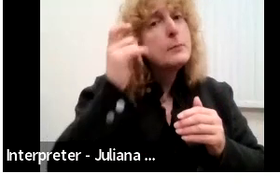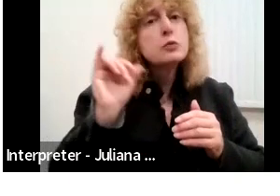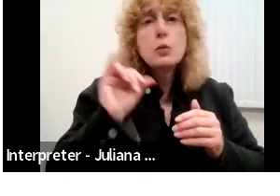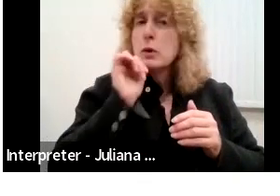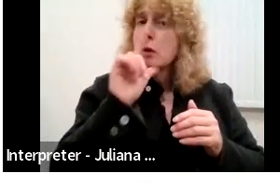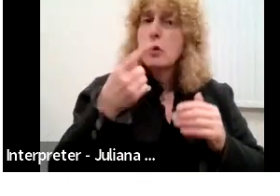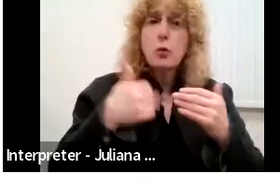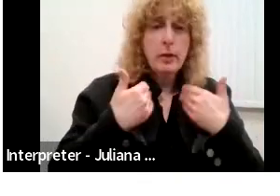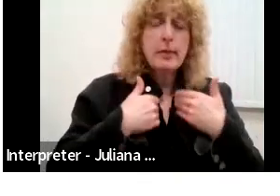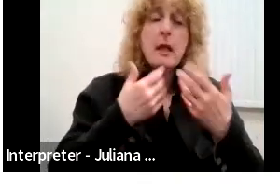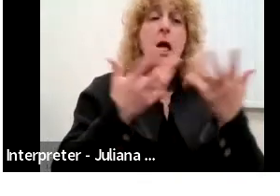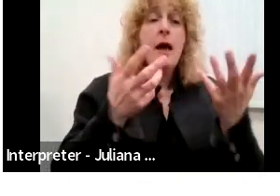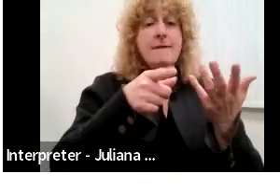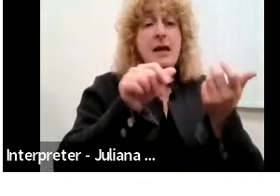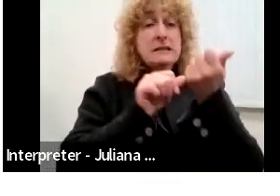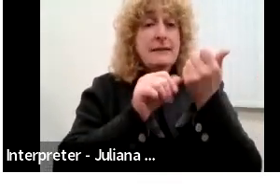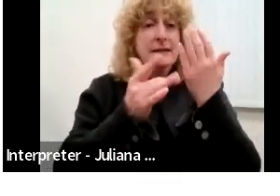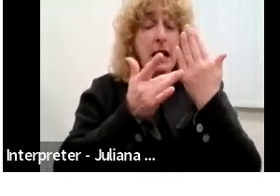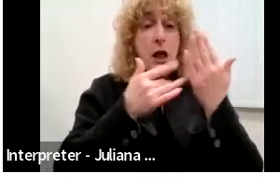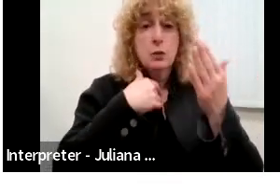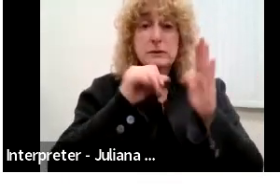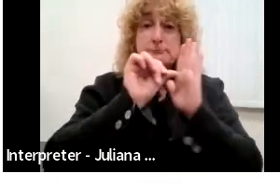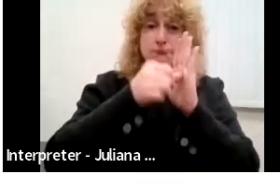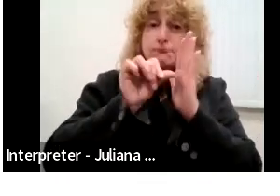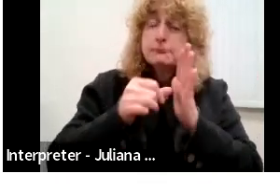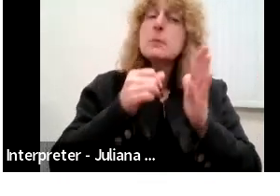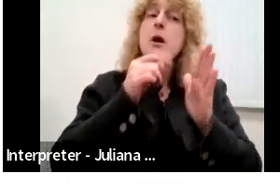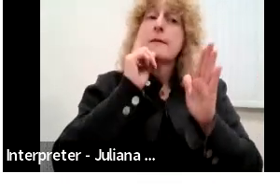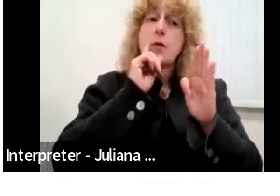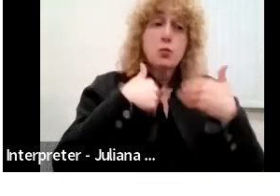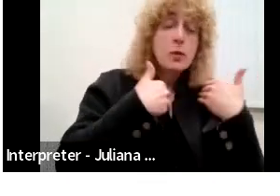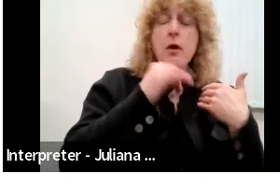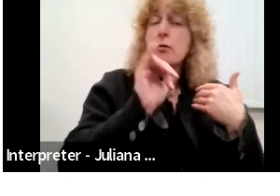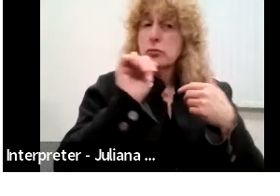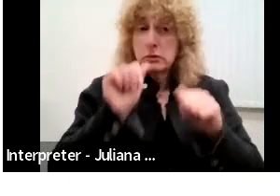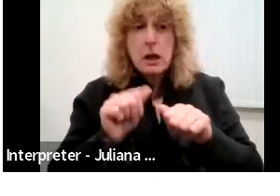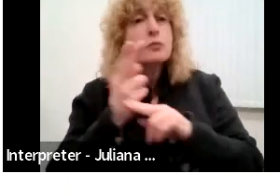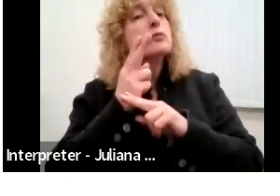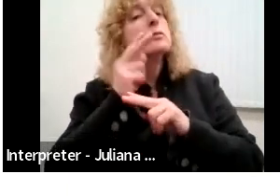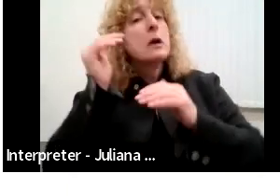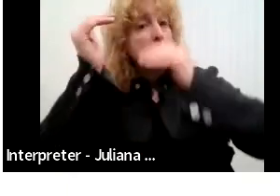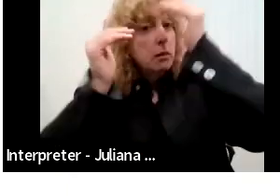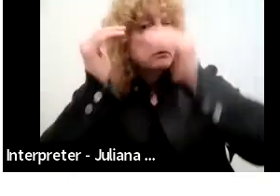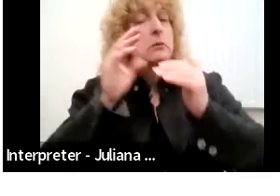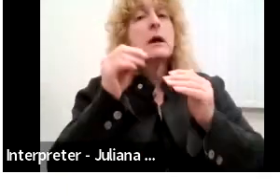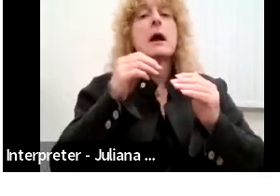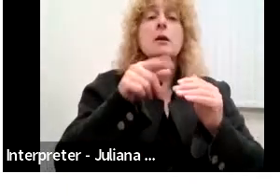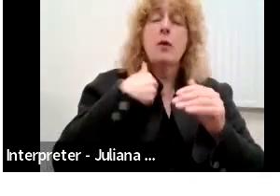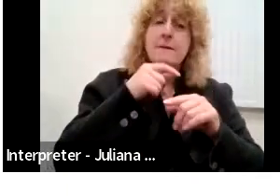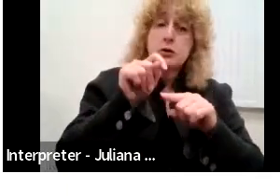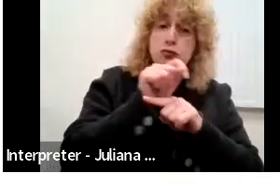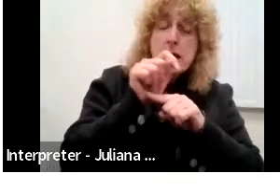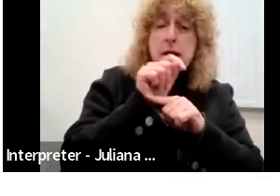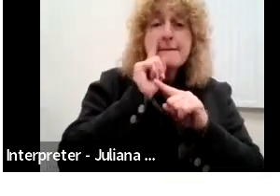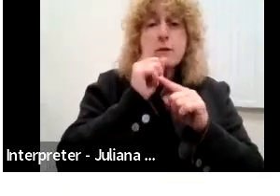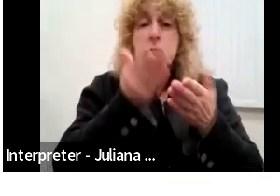today can also be used for adults. And then we also provide trainings on different devices that are available for physical disabilities and